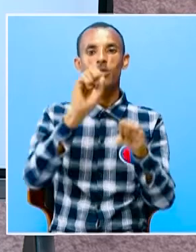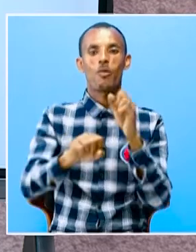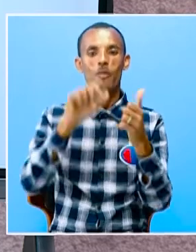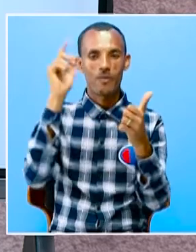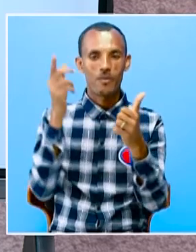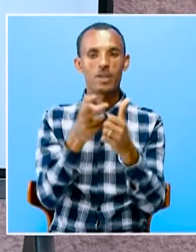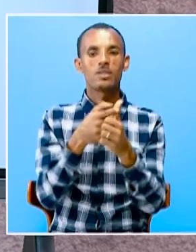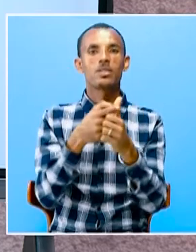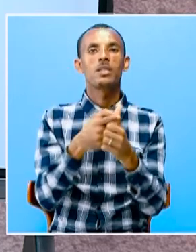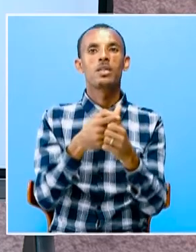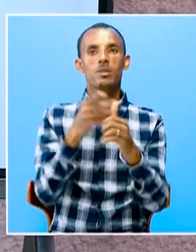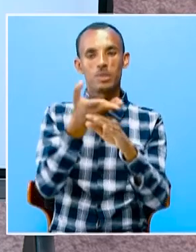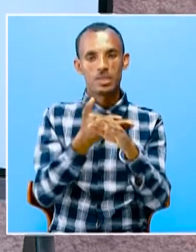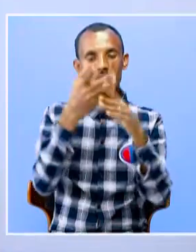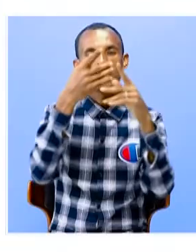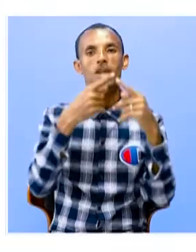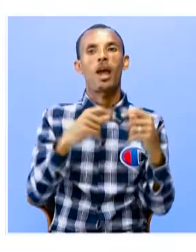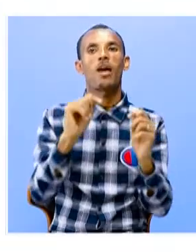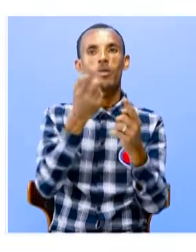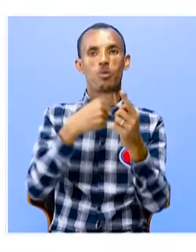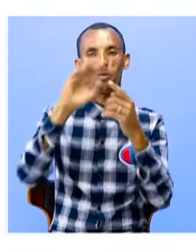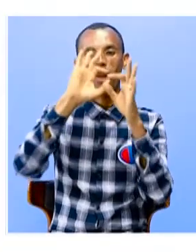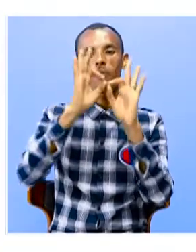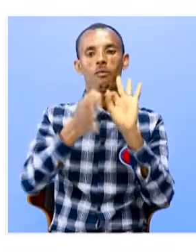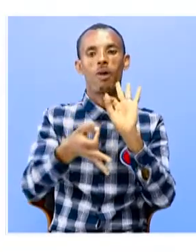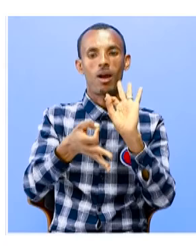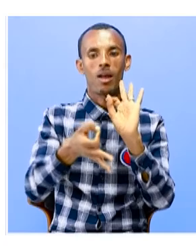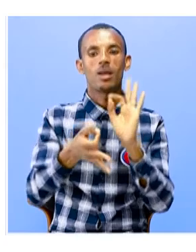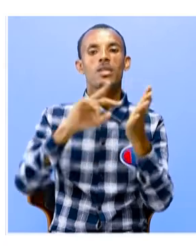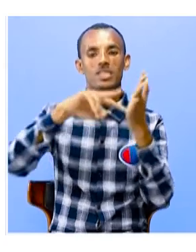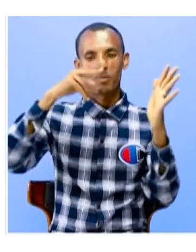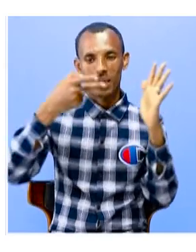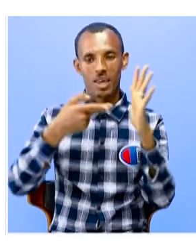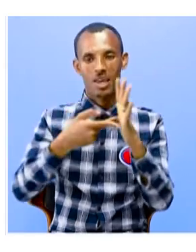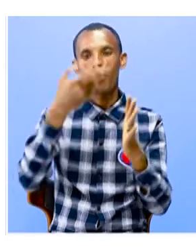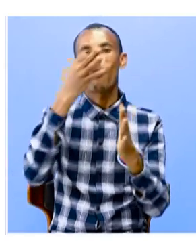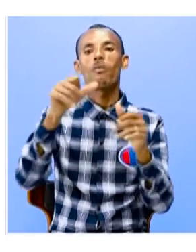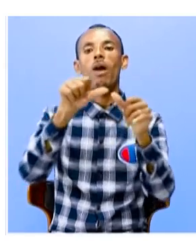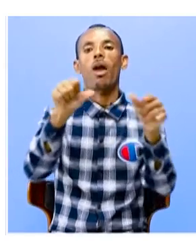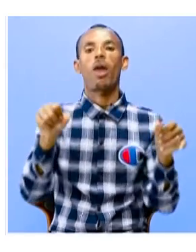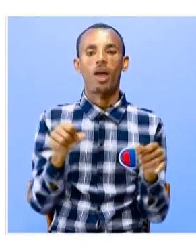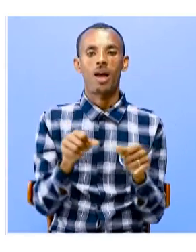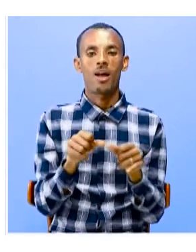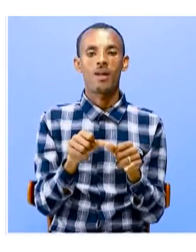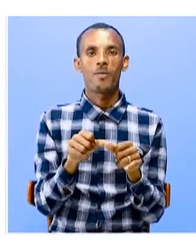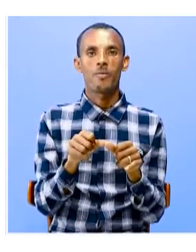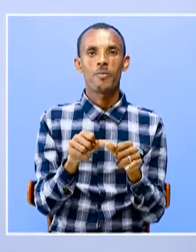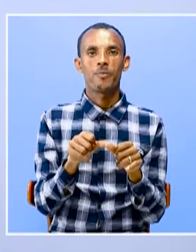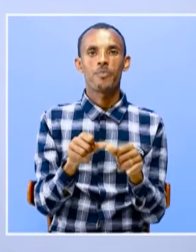first, let's try to define the meaning of area.